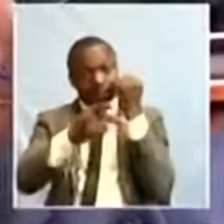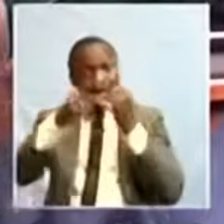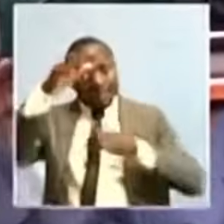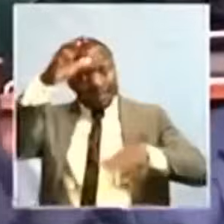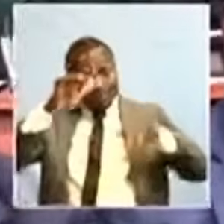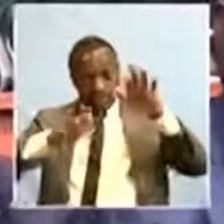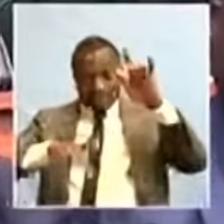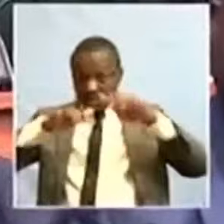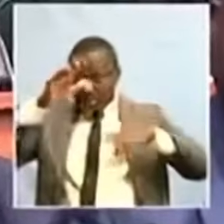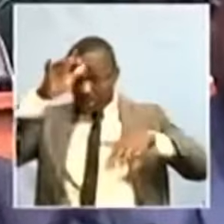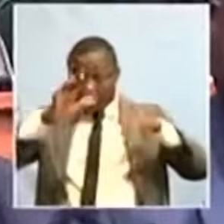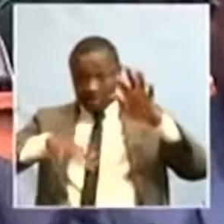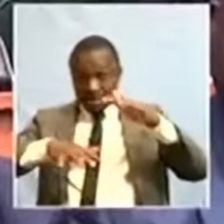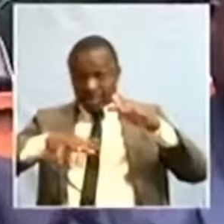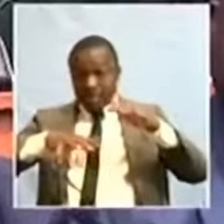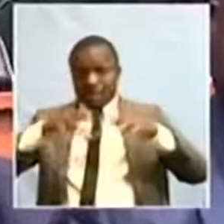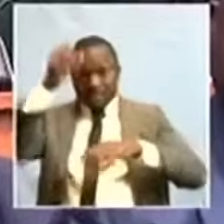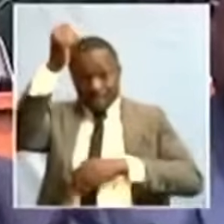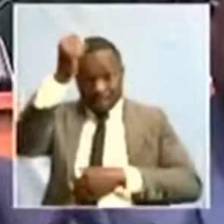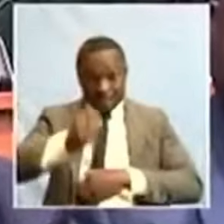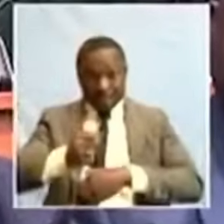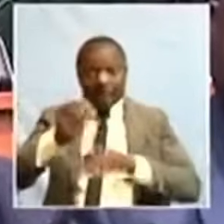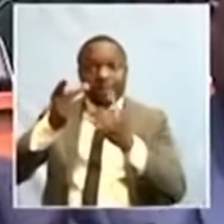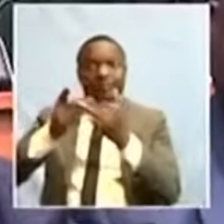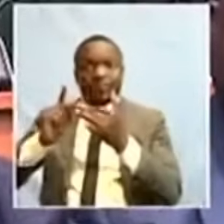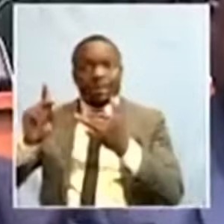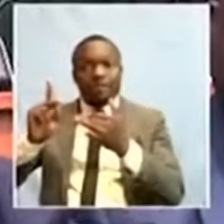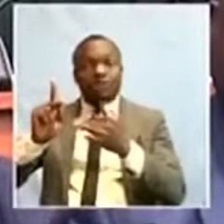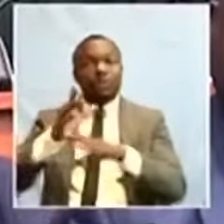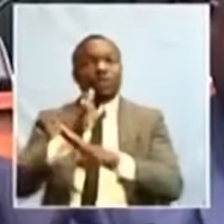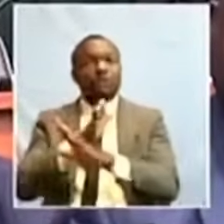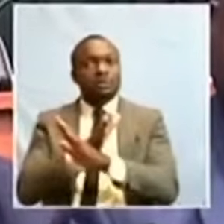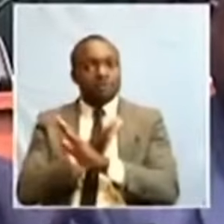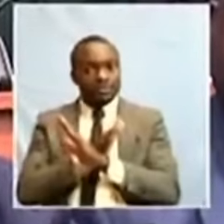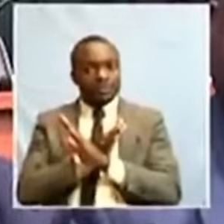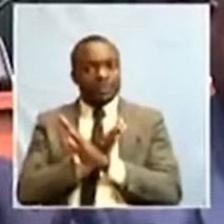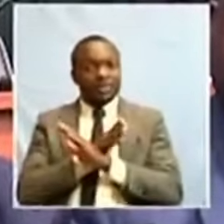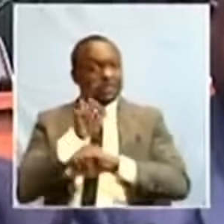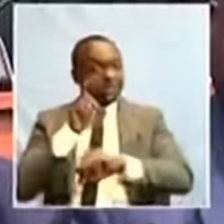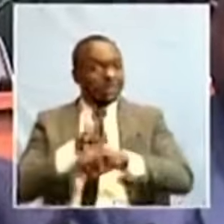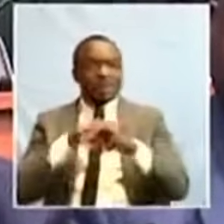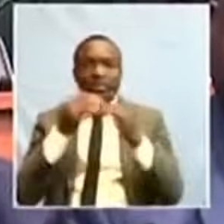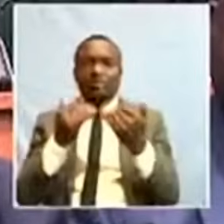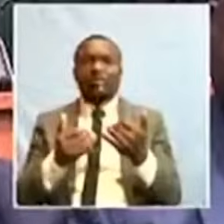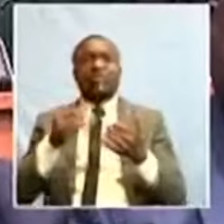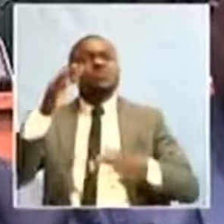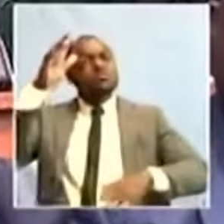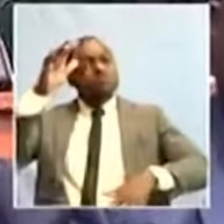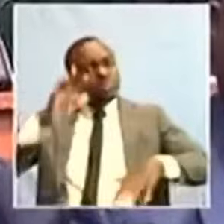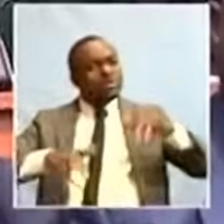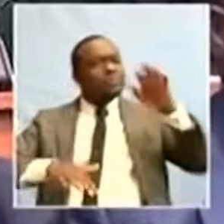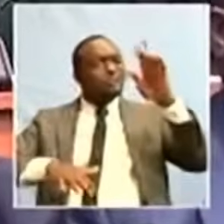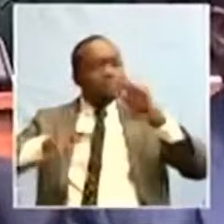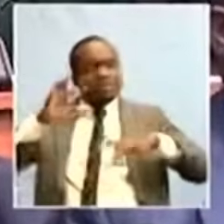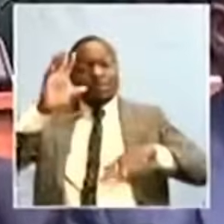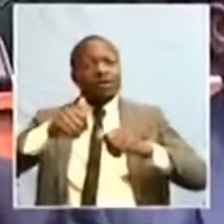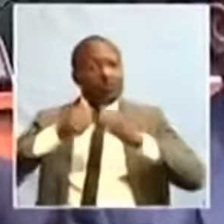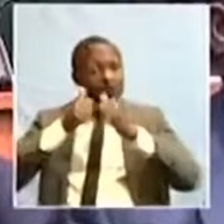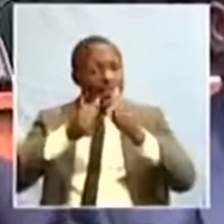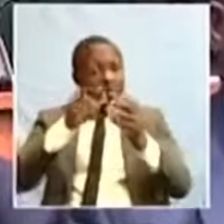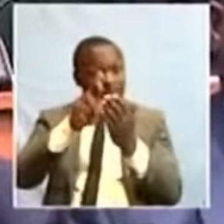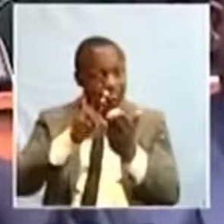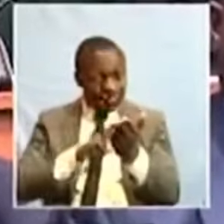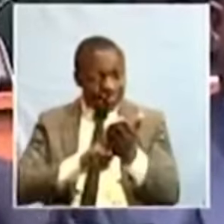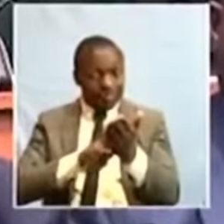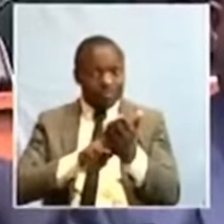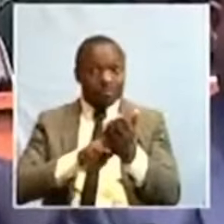rains in the southern part of Zambia, by this time they are supposed to be raining, according to the report which we